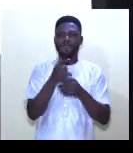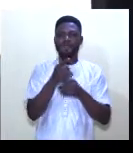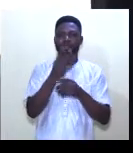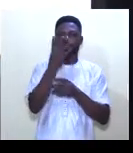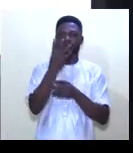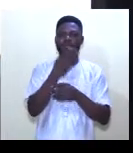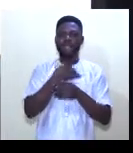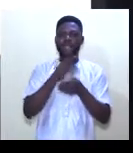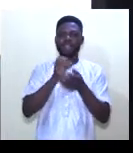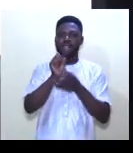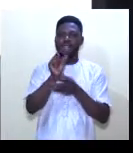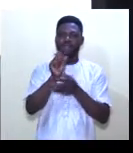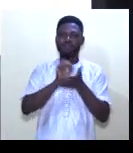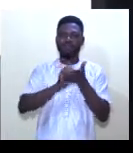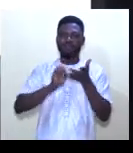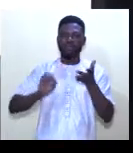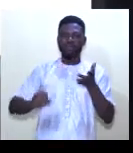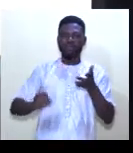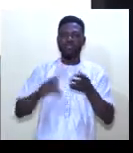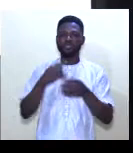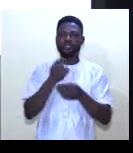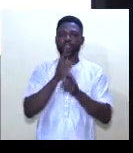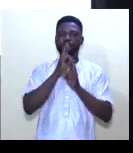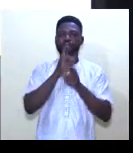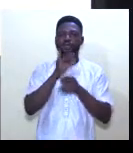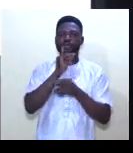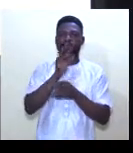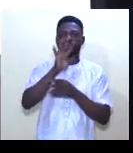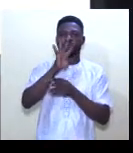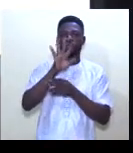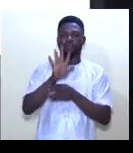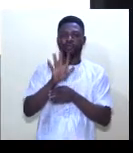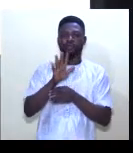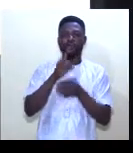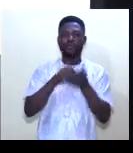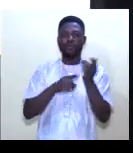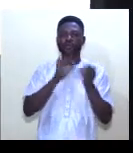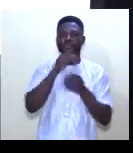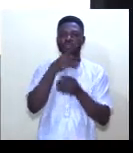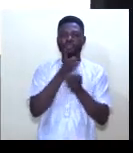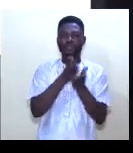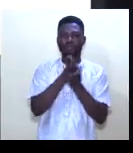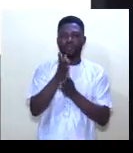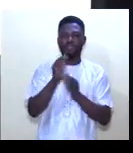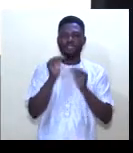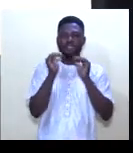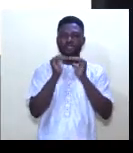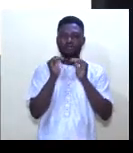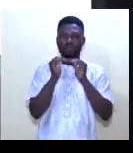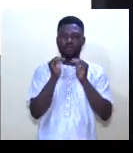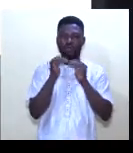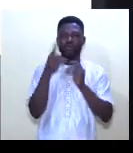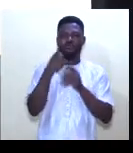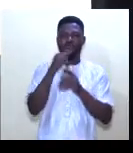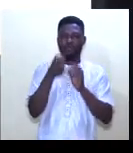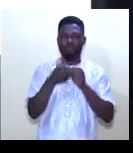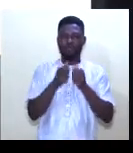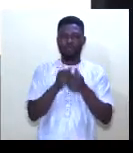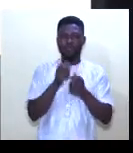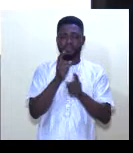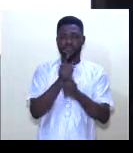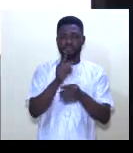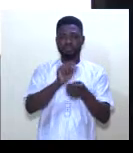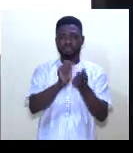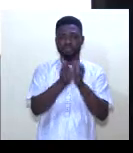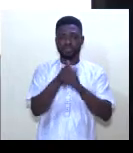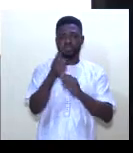4 and 11 is subtracted, the result is 45. What is the correct equation for the